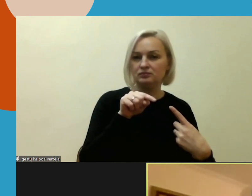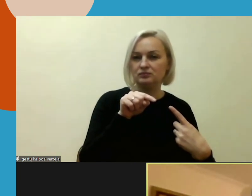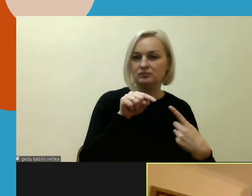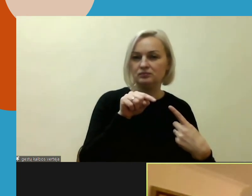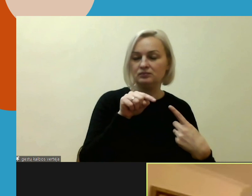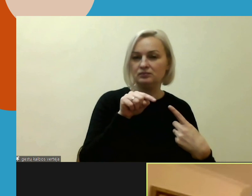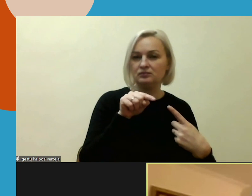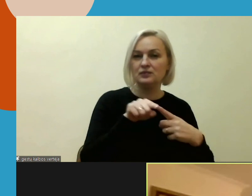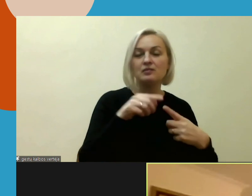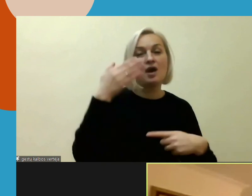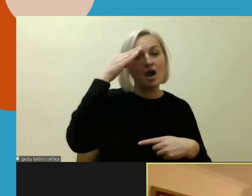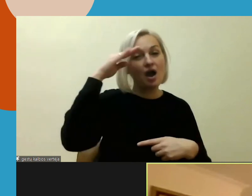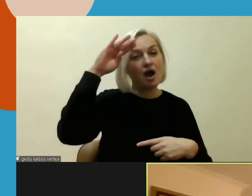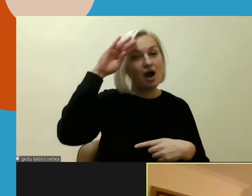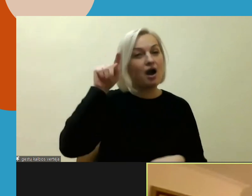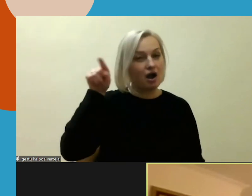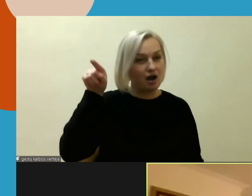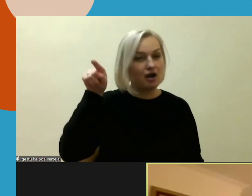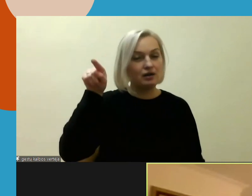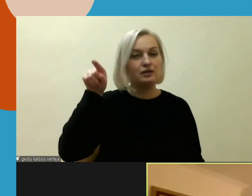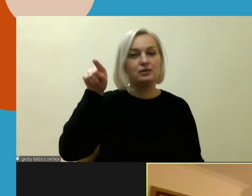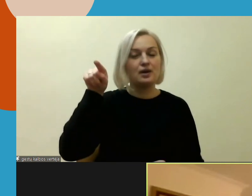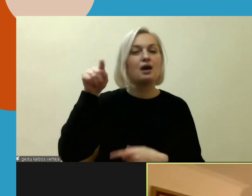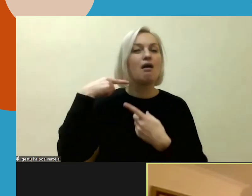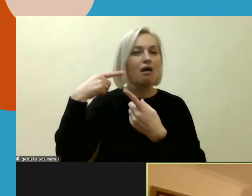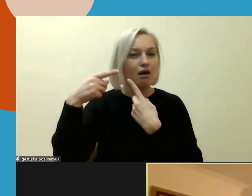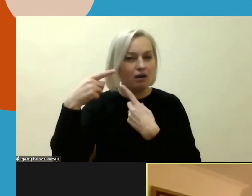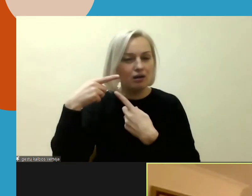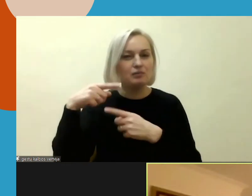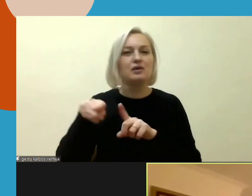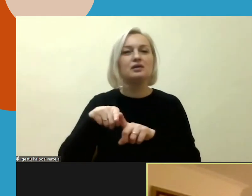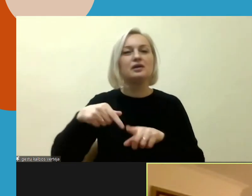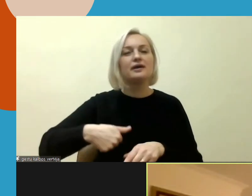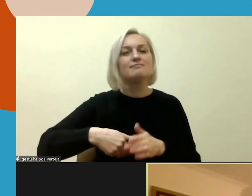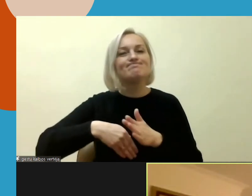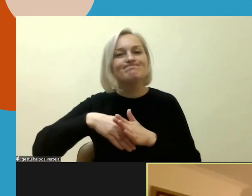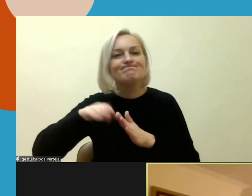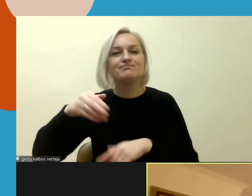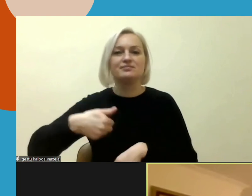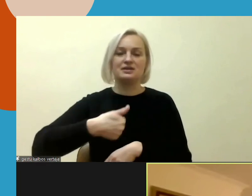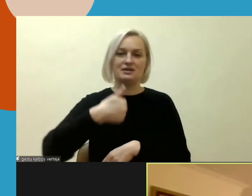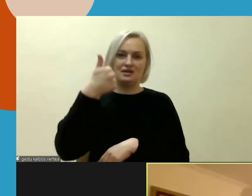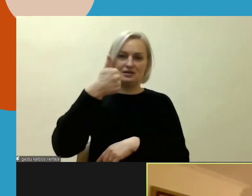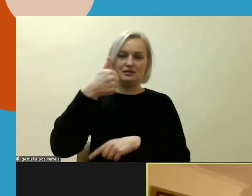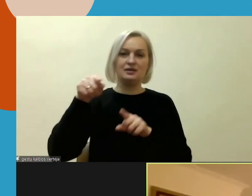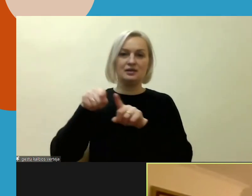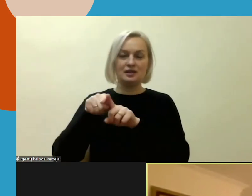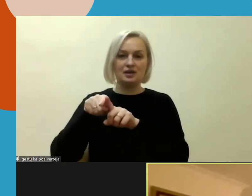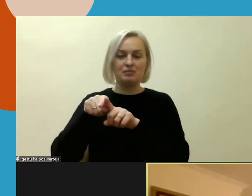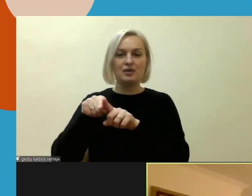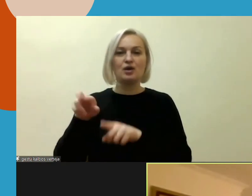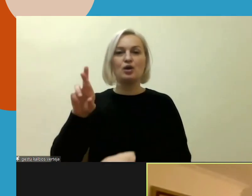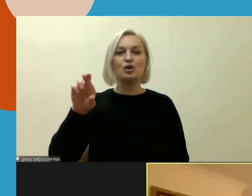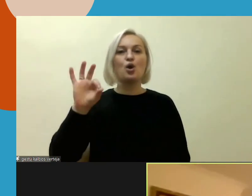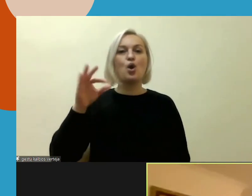communities, Jewish communities, Muslim communities when they experience a hate crime. This necessarily brings you into a conversation